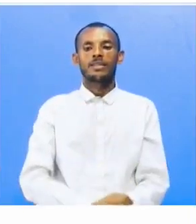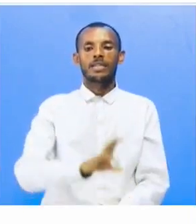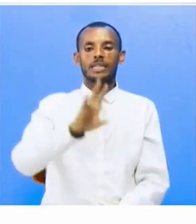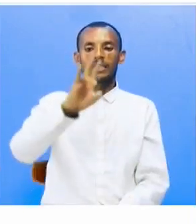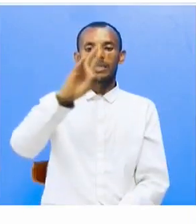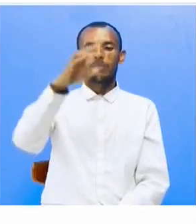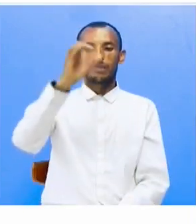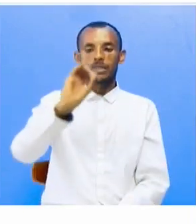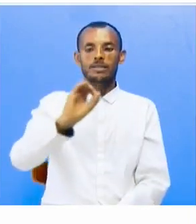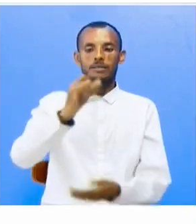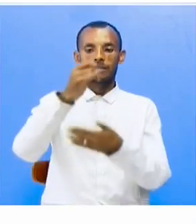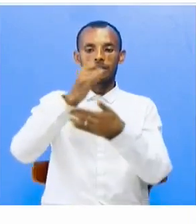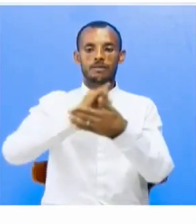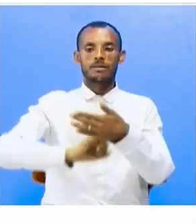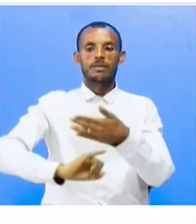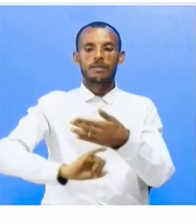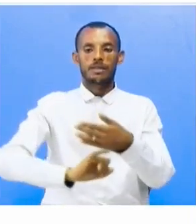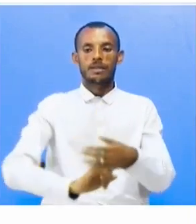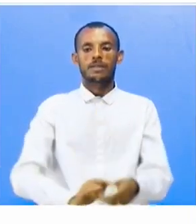7% interest rate